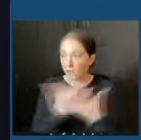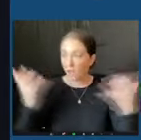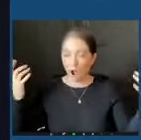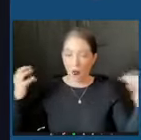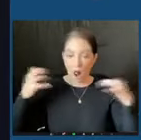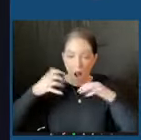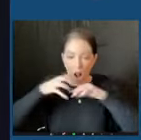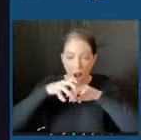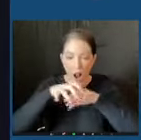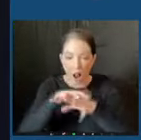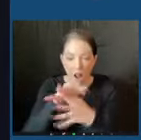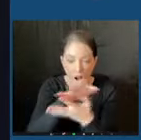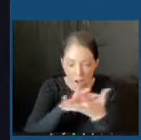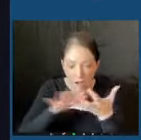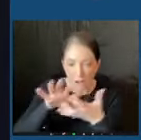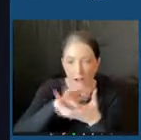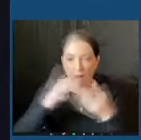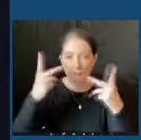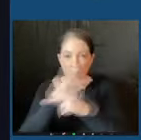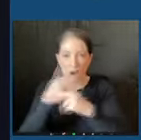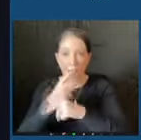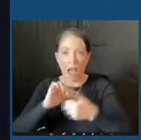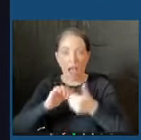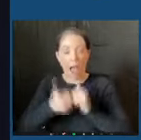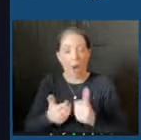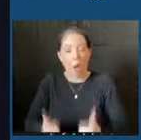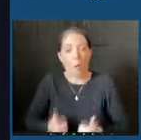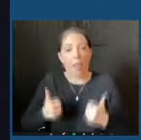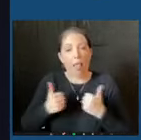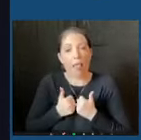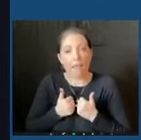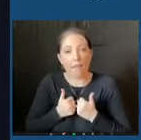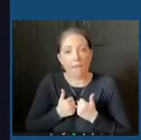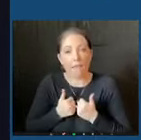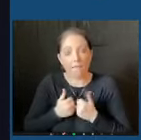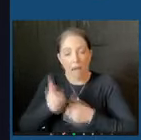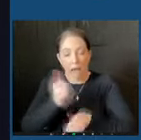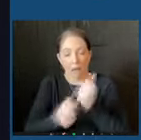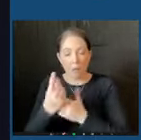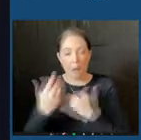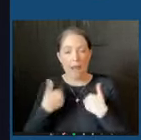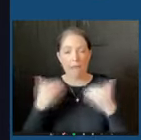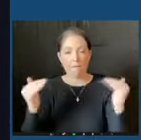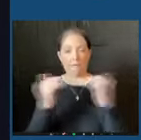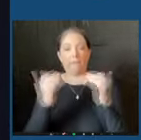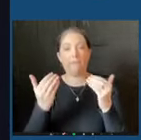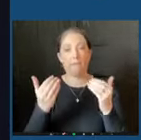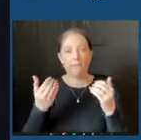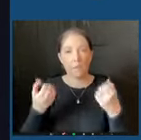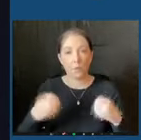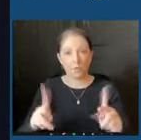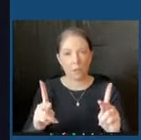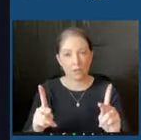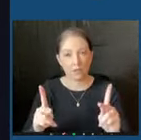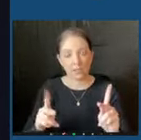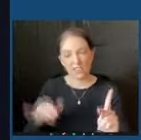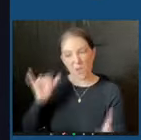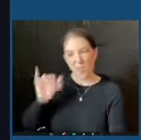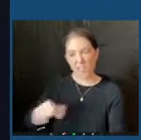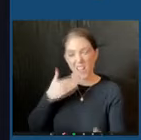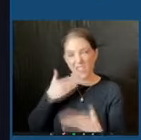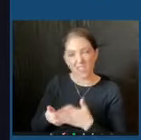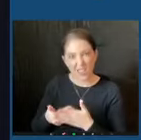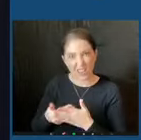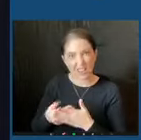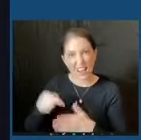out how can we live and give everybody an equal shot at this. So this is what's really good about this. It's democracy